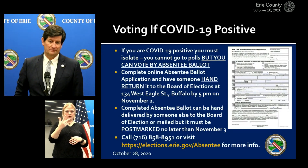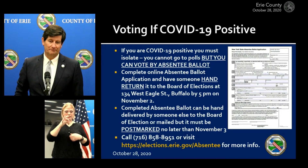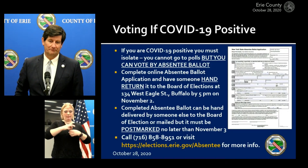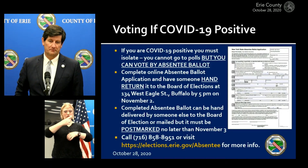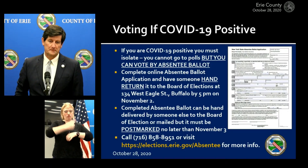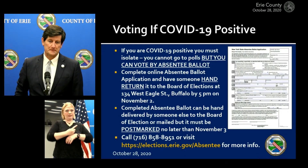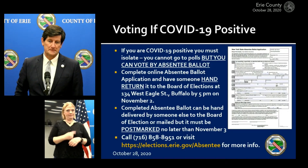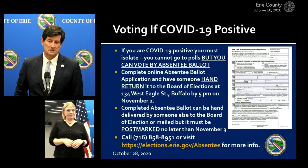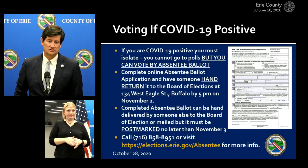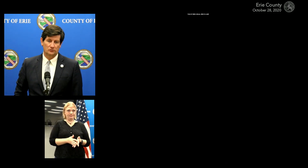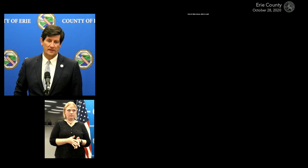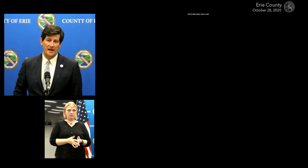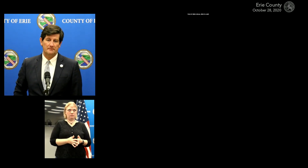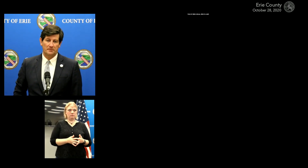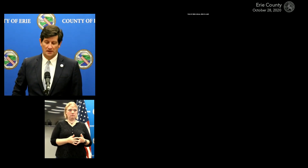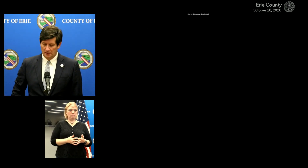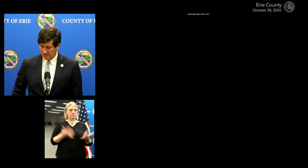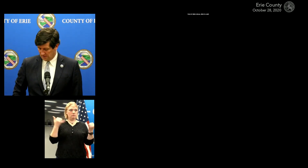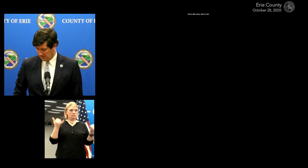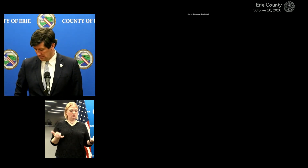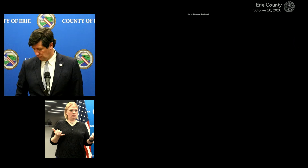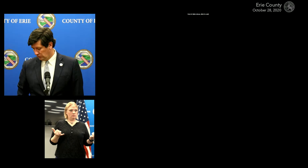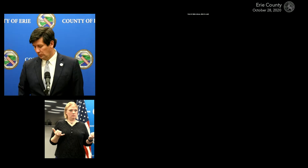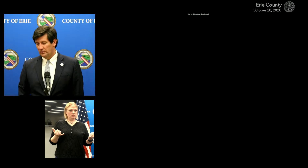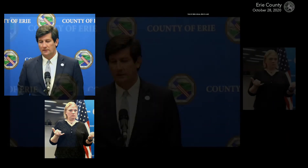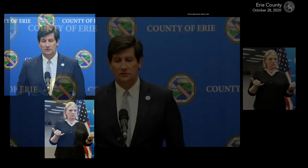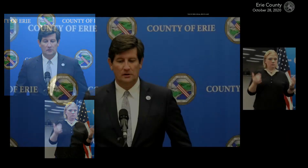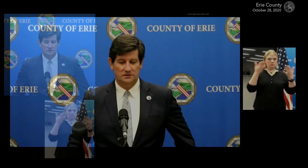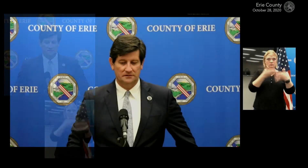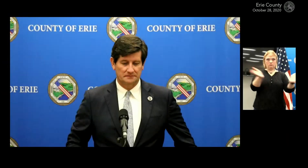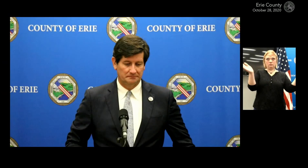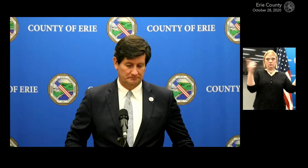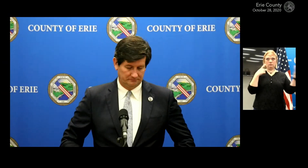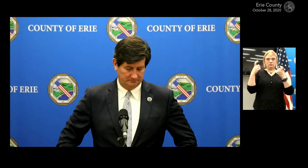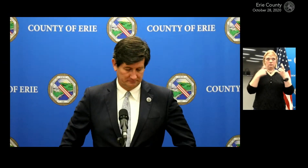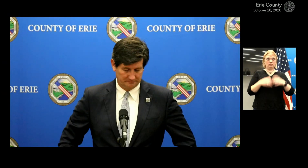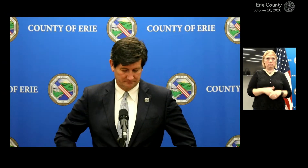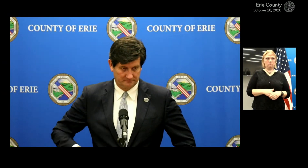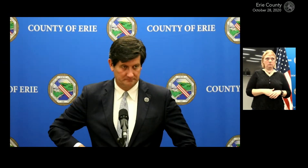3rd. So with that, we'll open it up to questions.